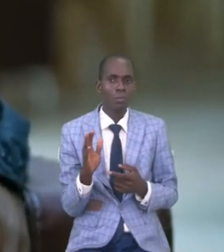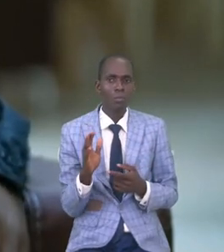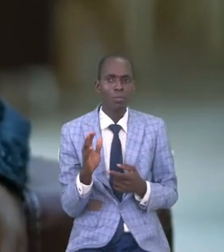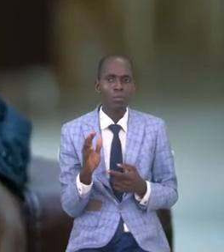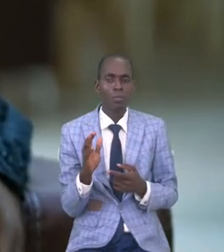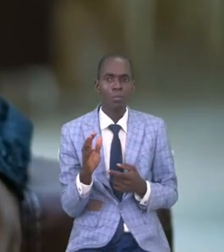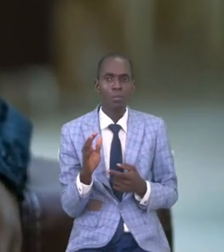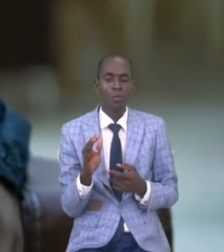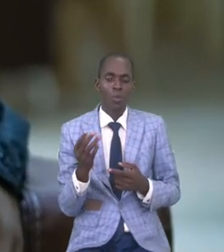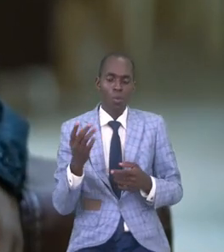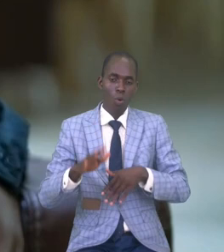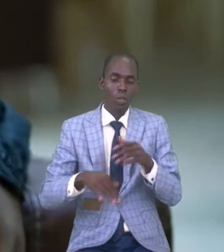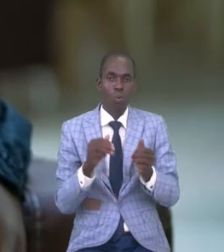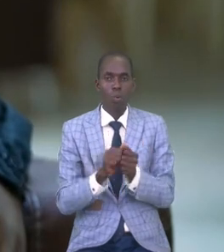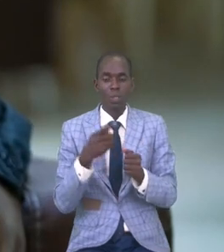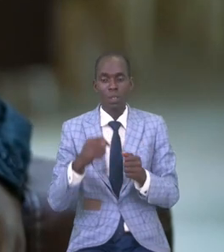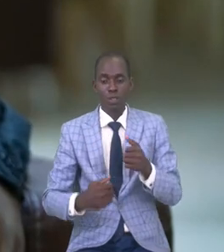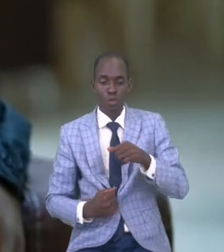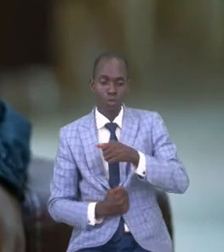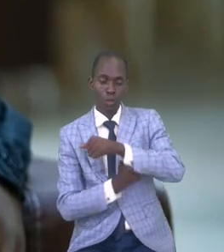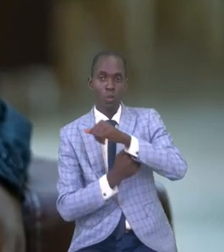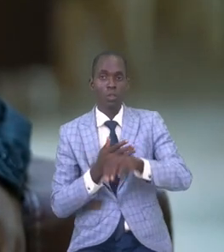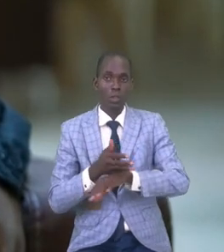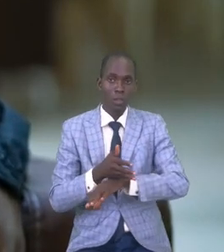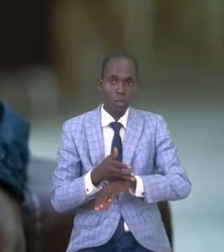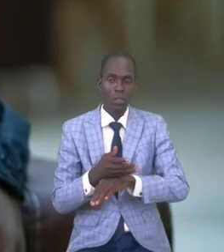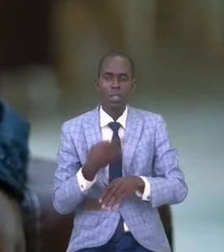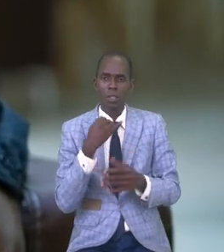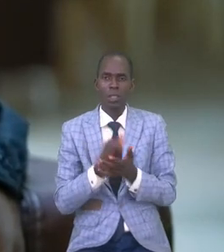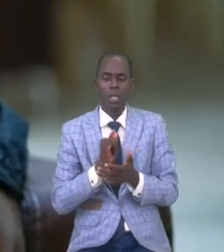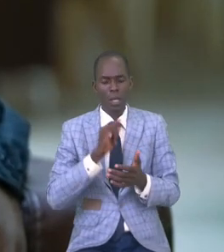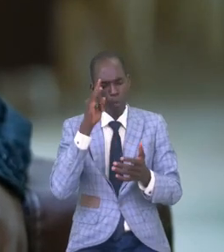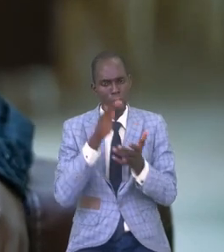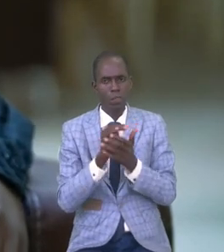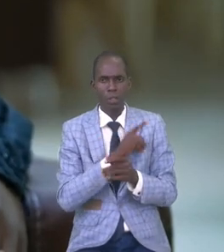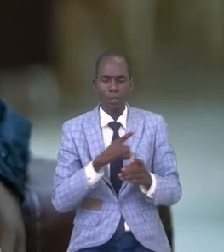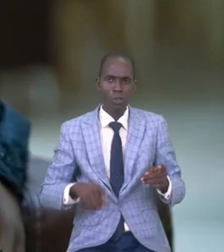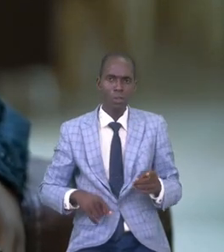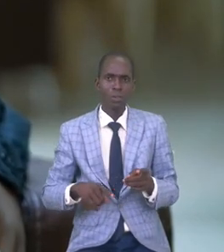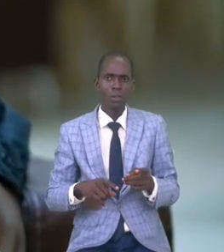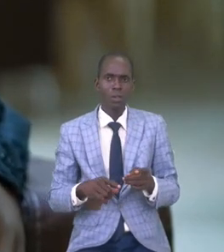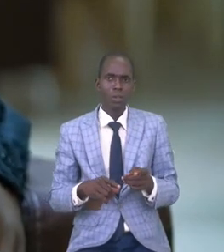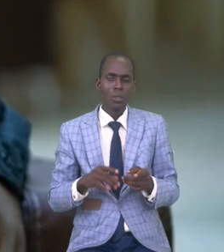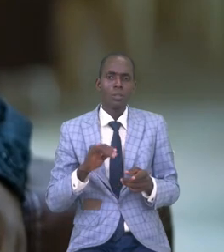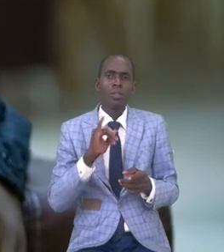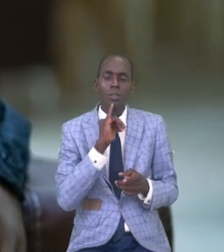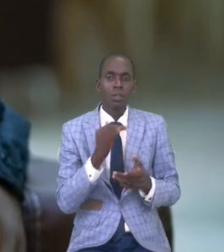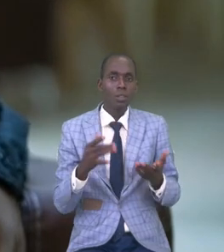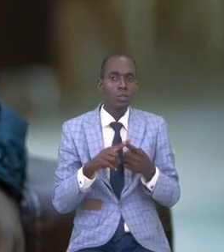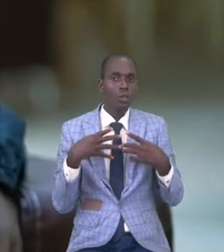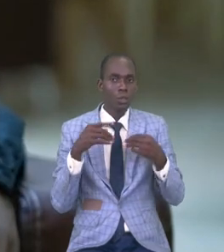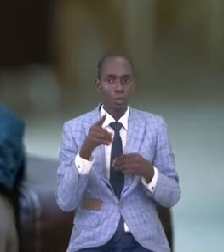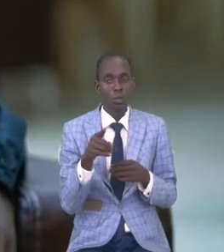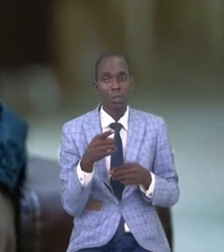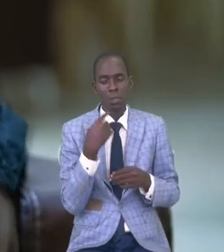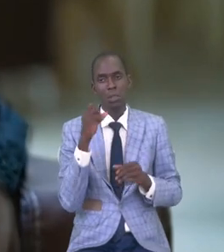walking stick. Say that I believe that God is here to hear me. I say yes. He said, why can't you join them?